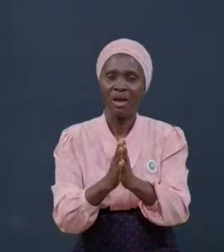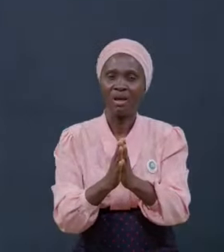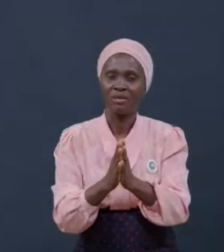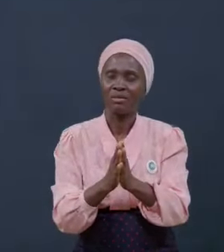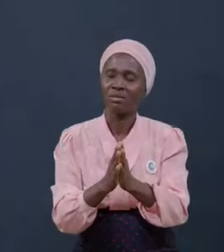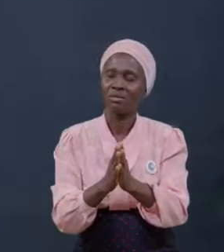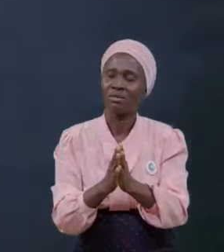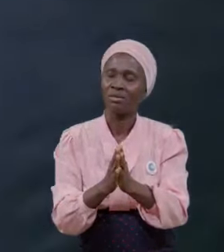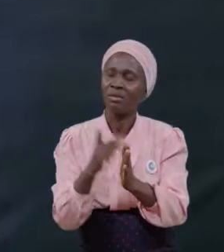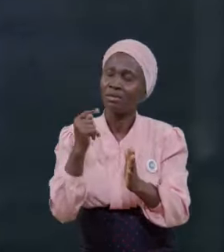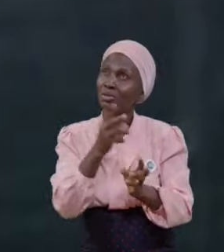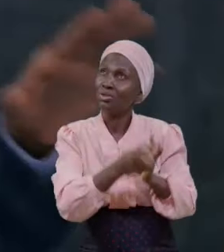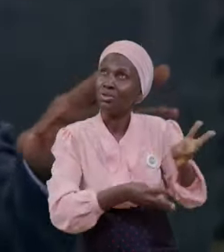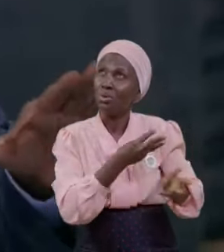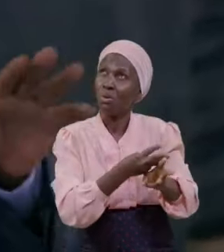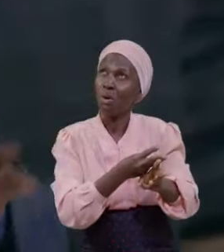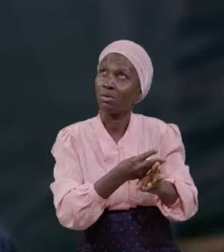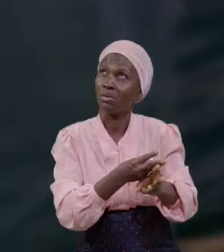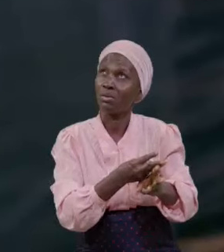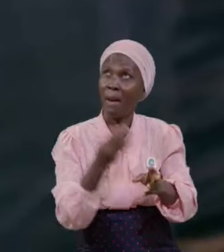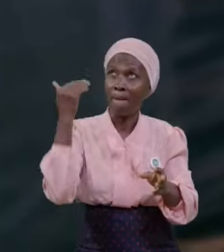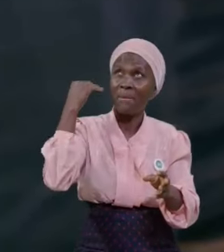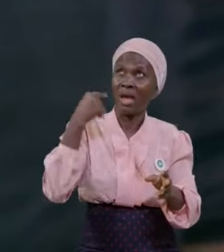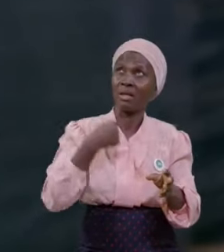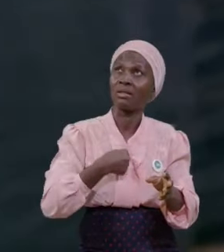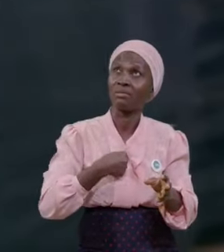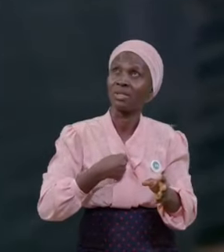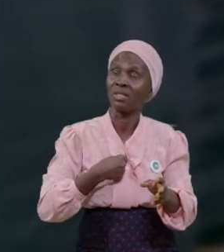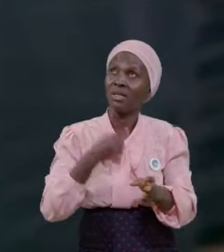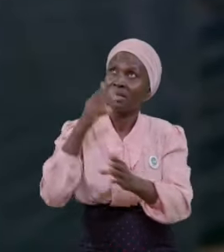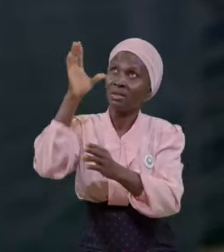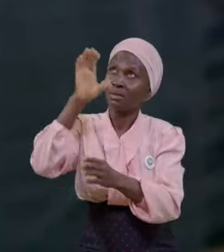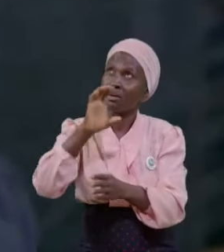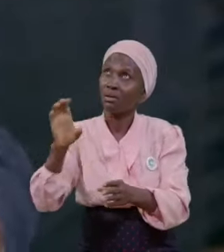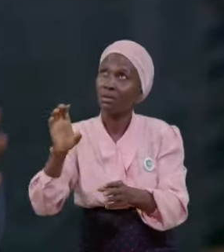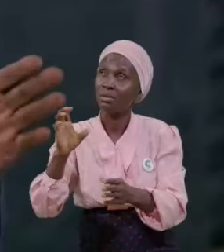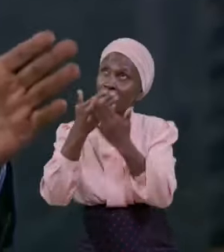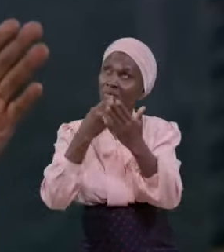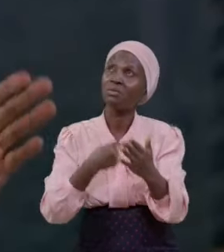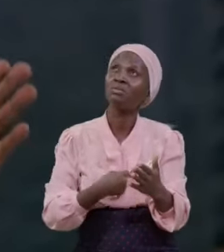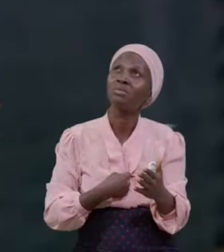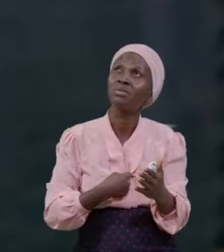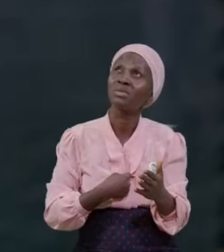No turning back. No friends or foes oppose me, yet I will follow.